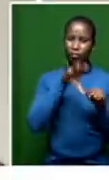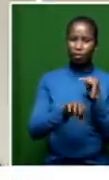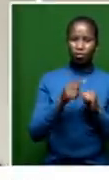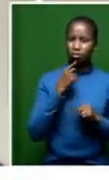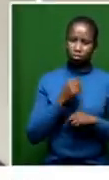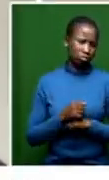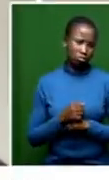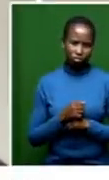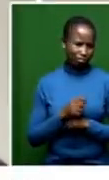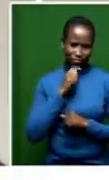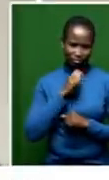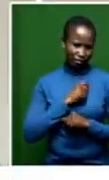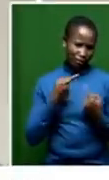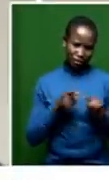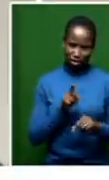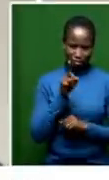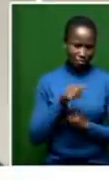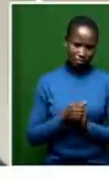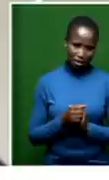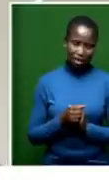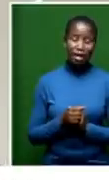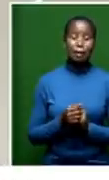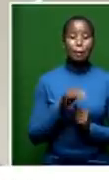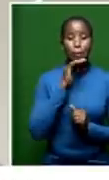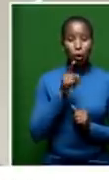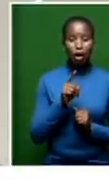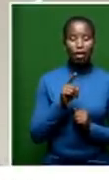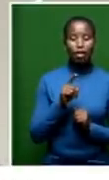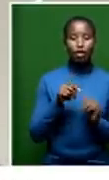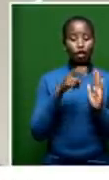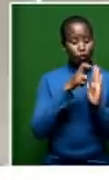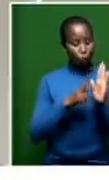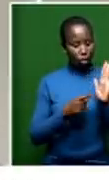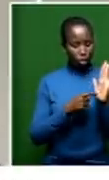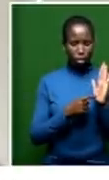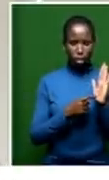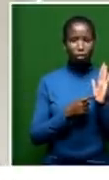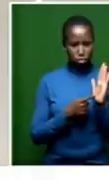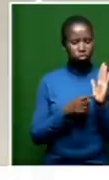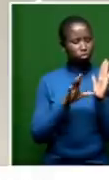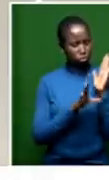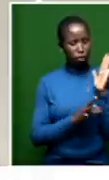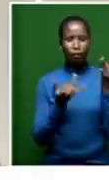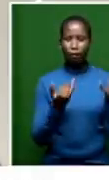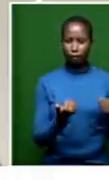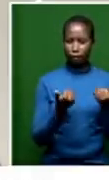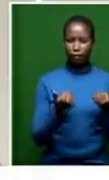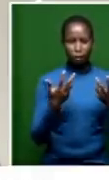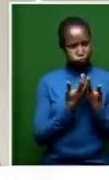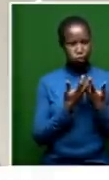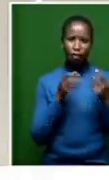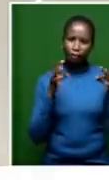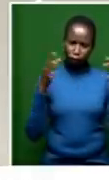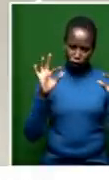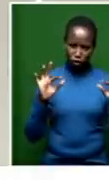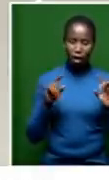untoward that in fact the rules were constitutional in that regard, and in any case, the recommendations of the